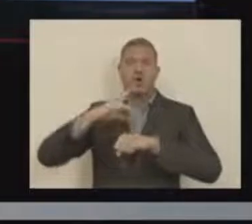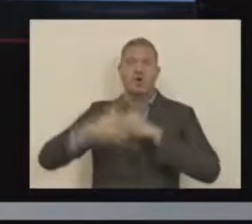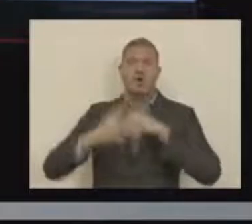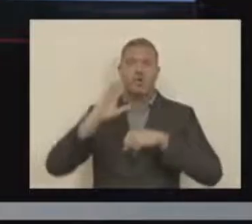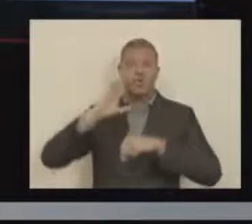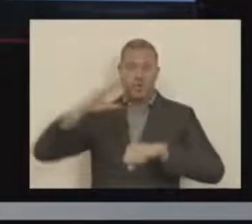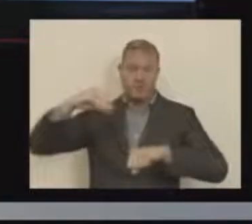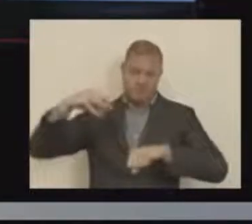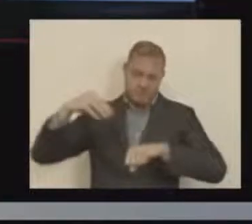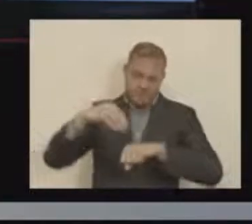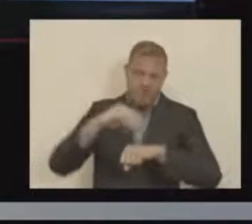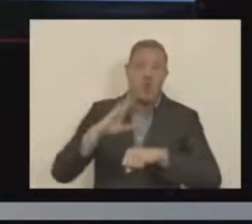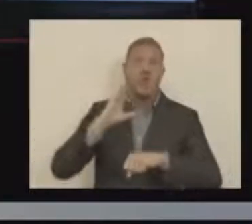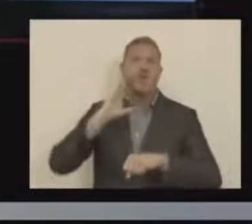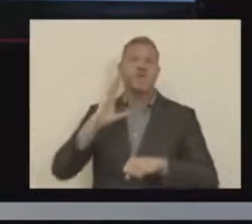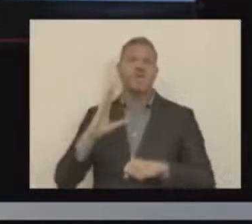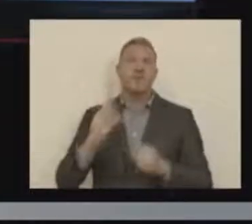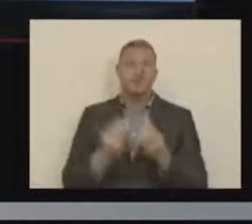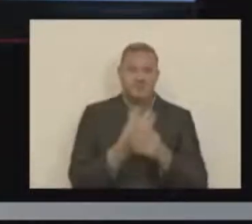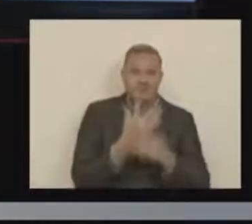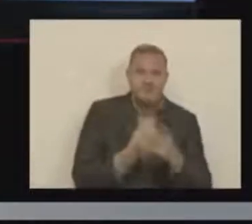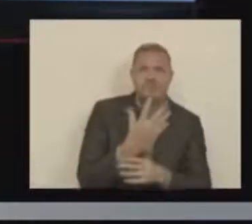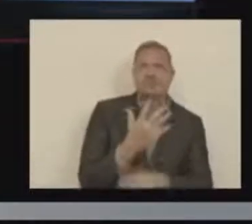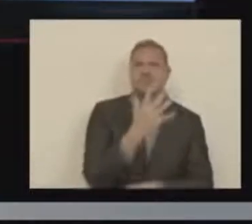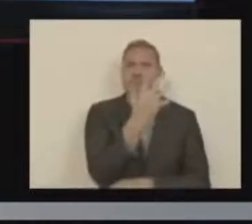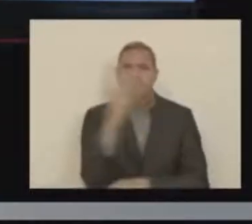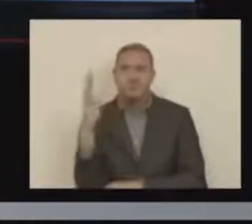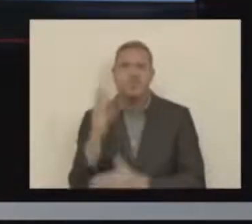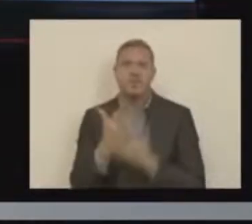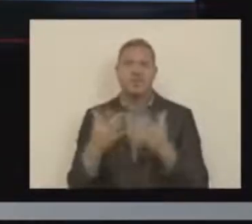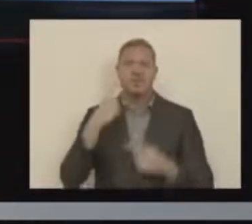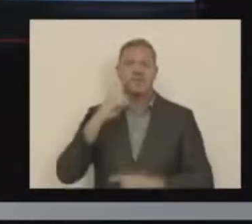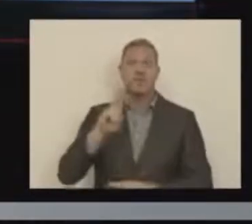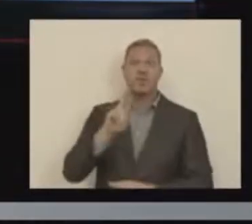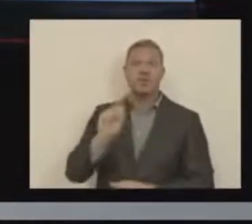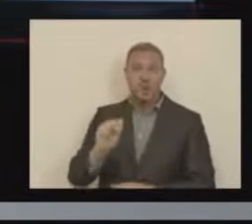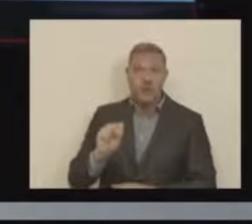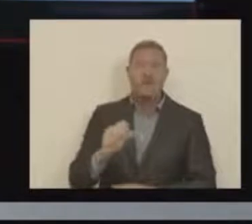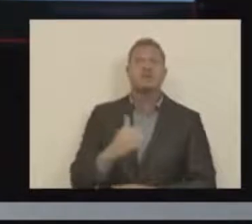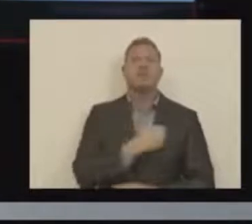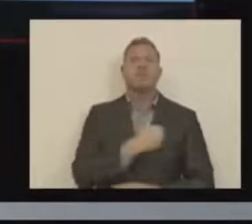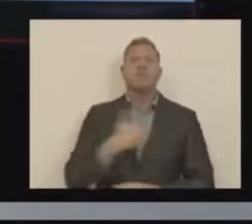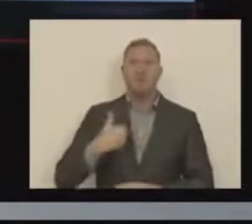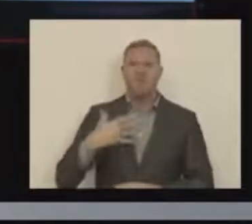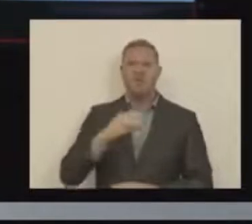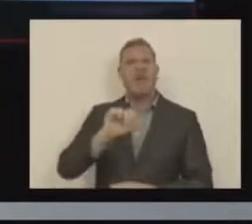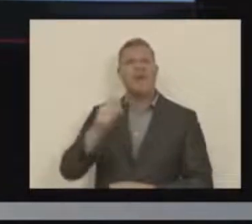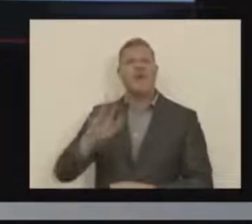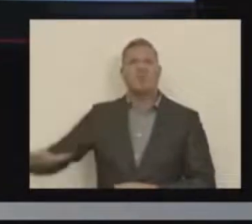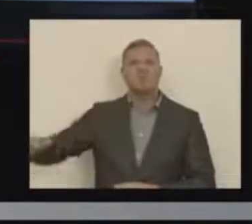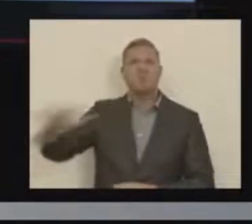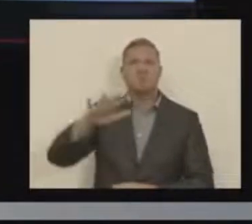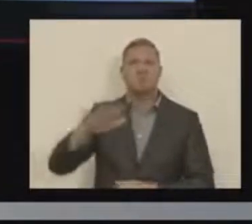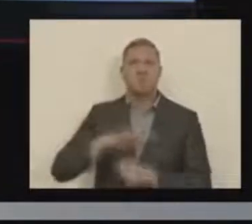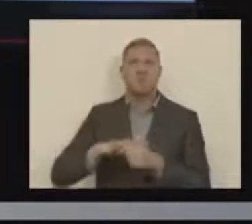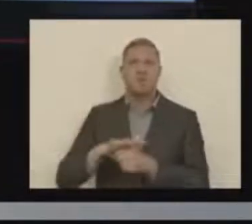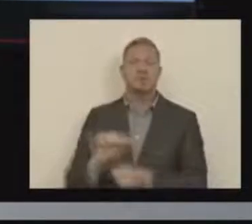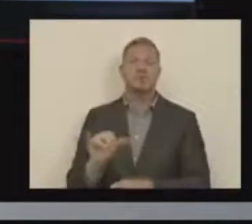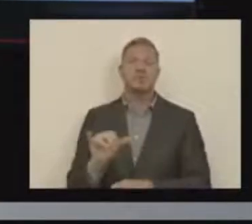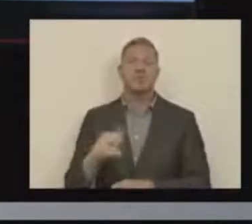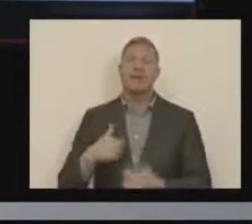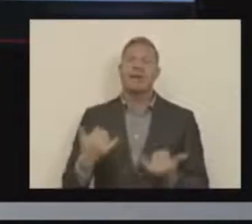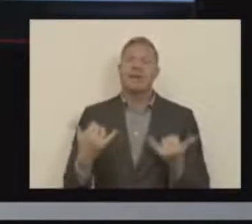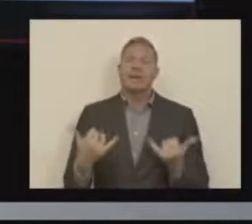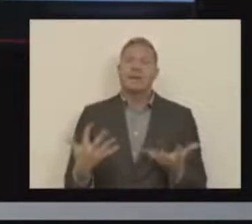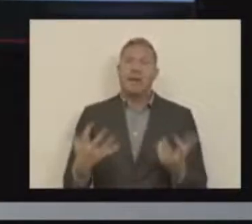in the US, in Poland, and abroad. So with those great customers, we also wanted to send you a little bit of a video and a little